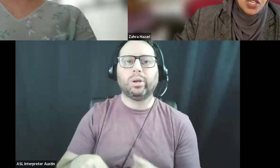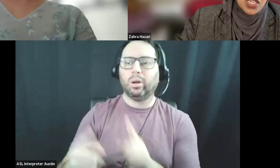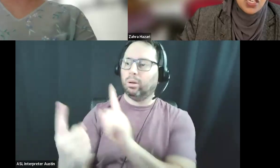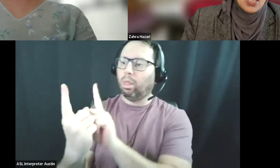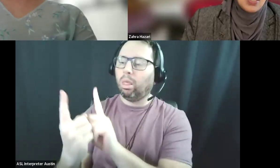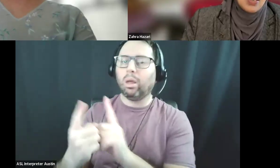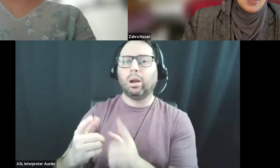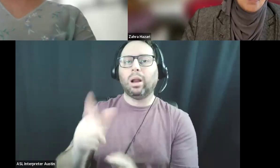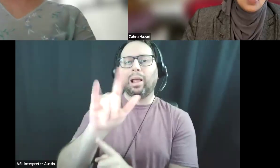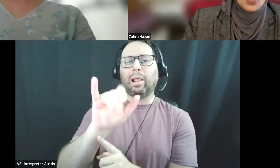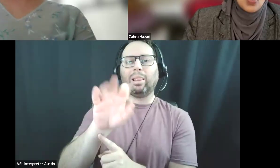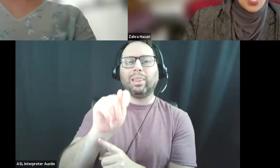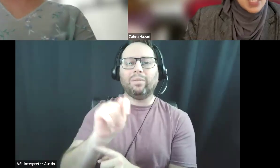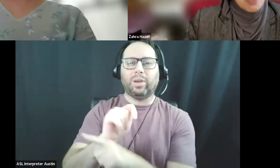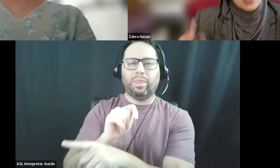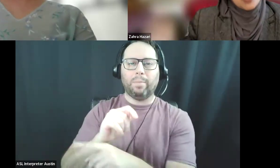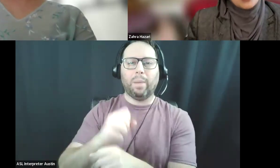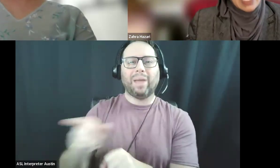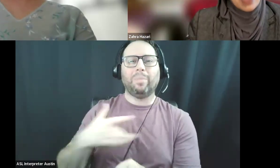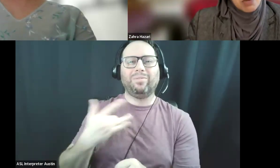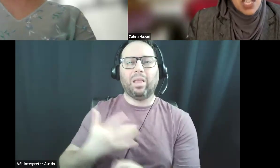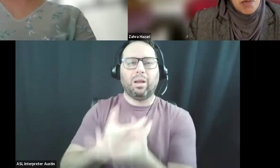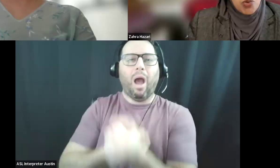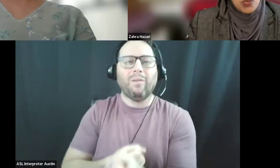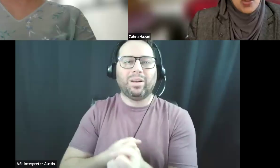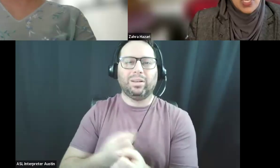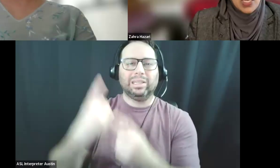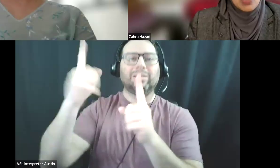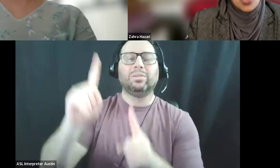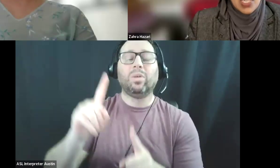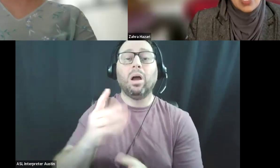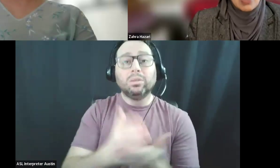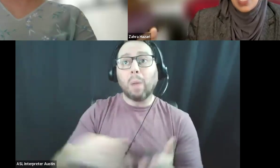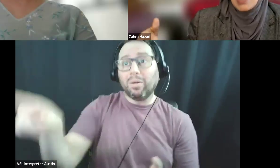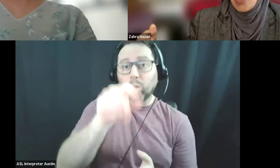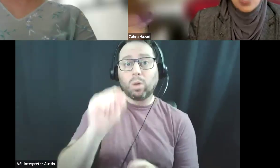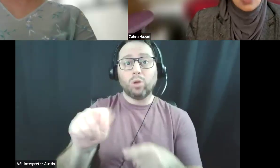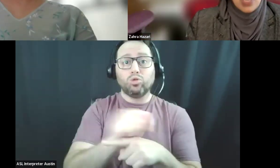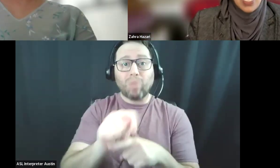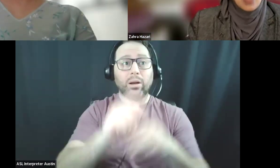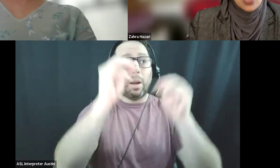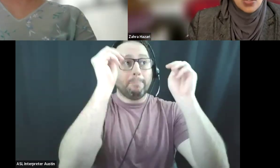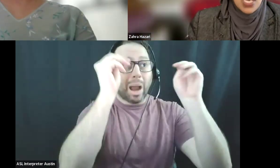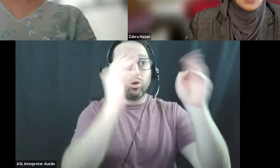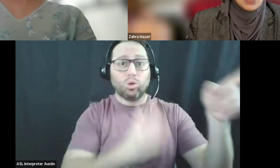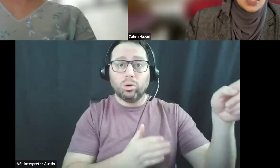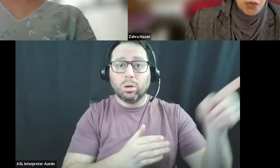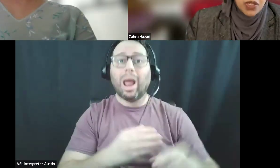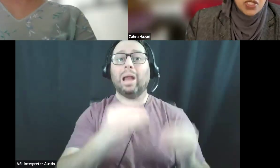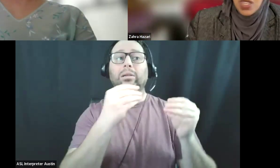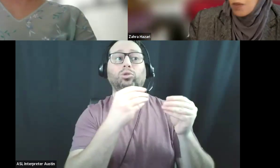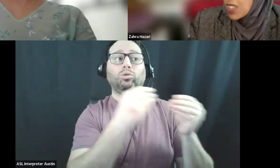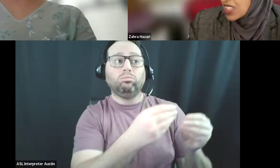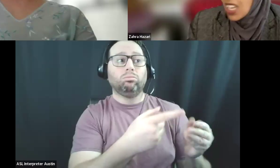up, right? So some of them you could get them to that point where they, through training, they realize how to do that and they can